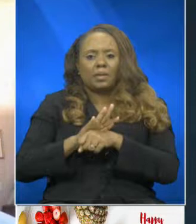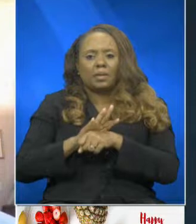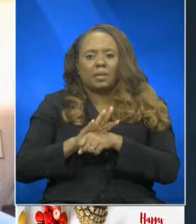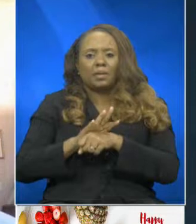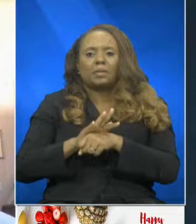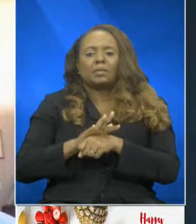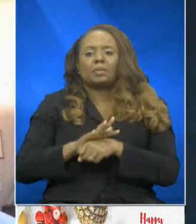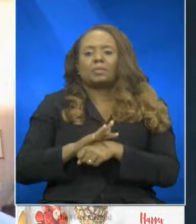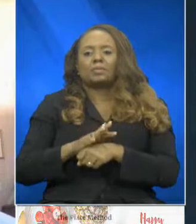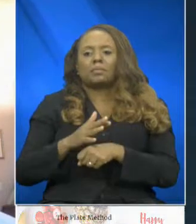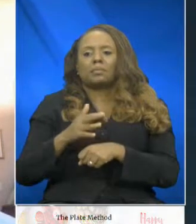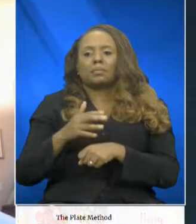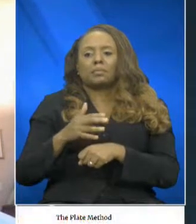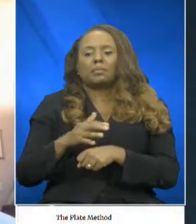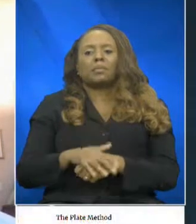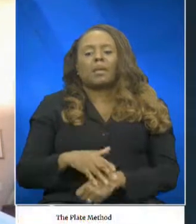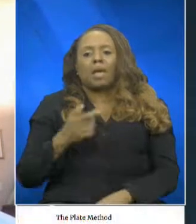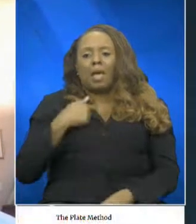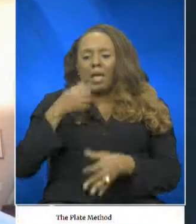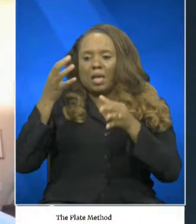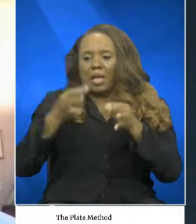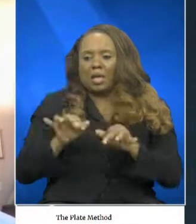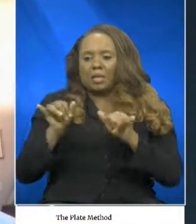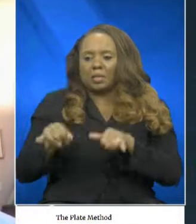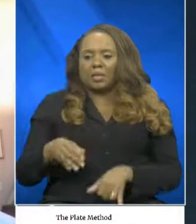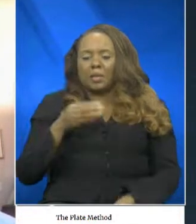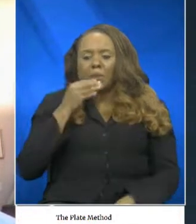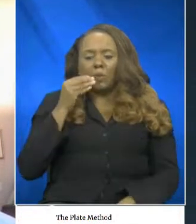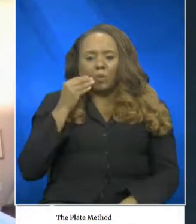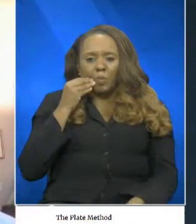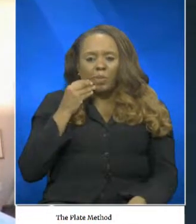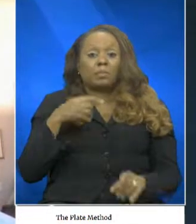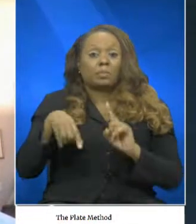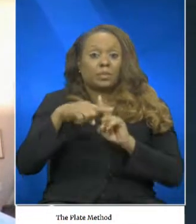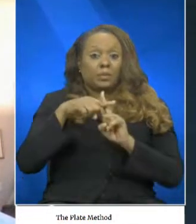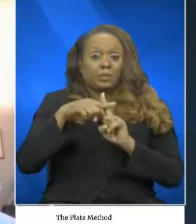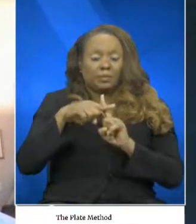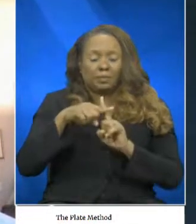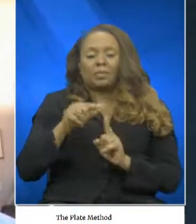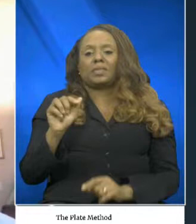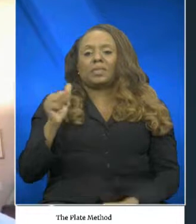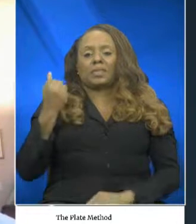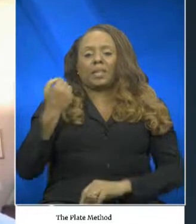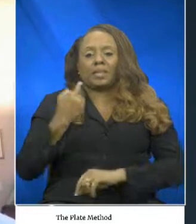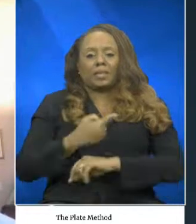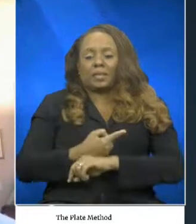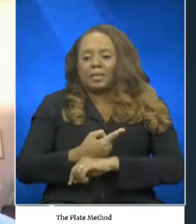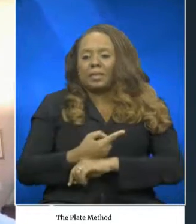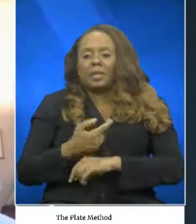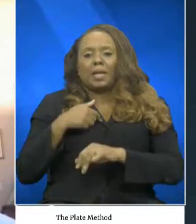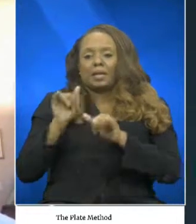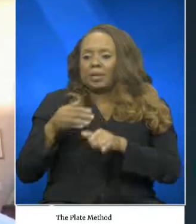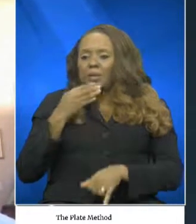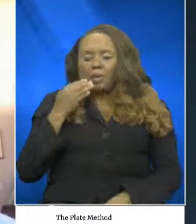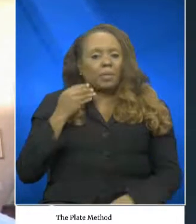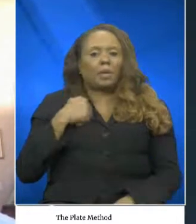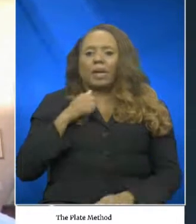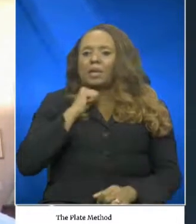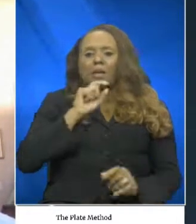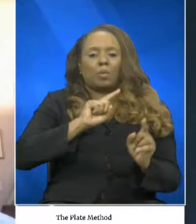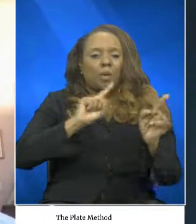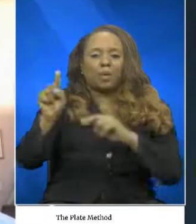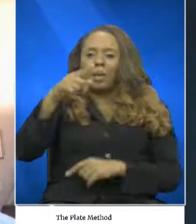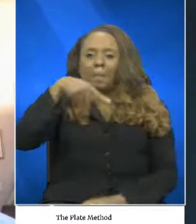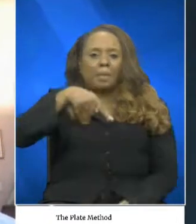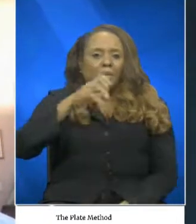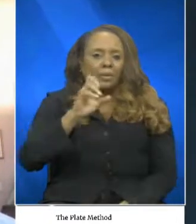home and do the 10-day isolation. I didn't go to get a PCR test. So when